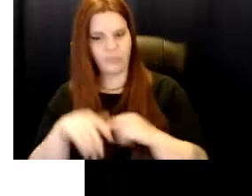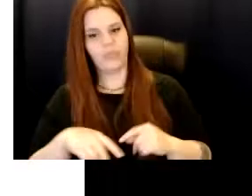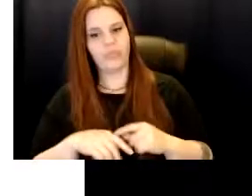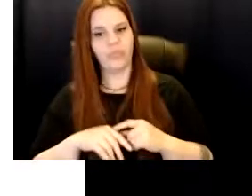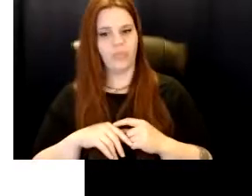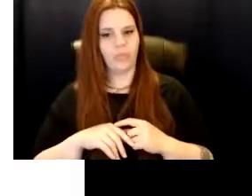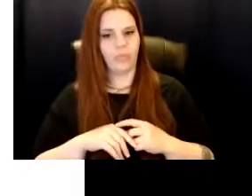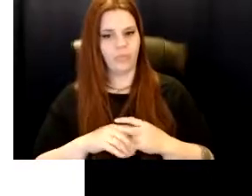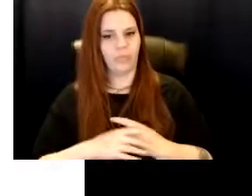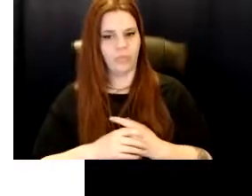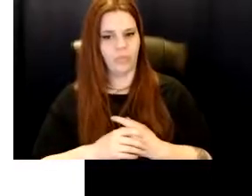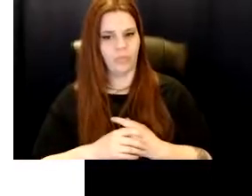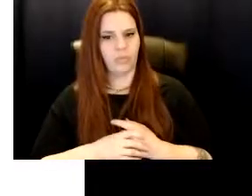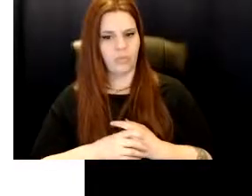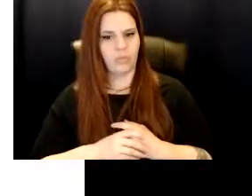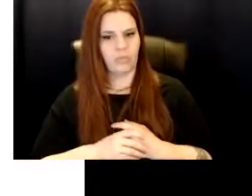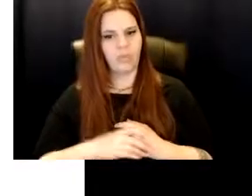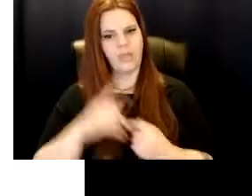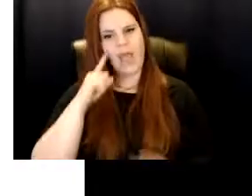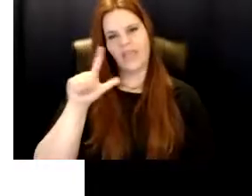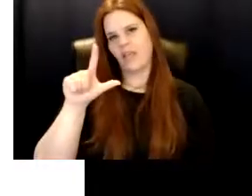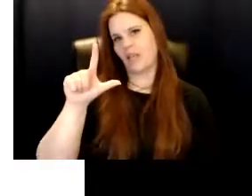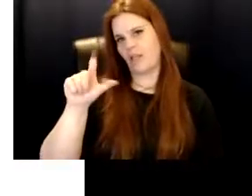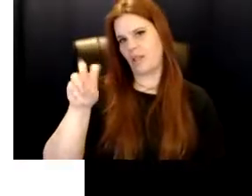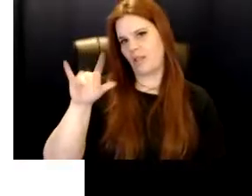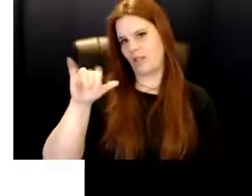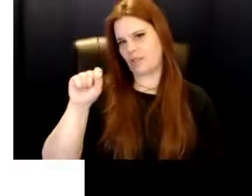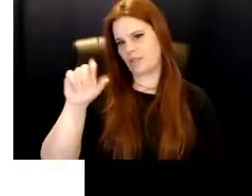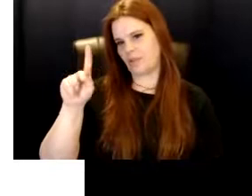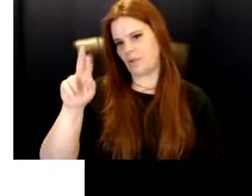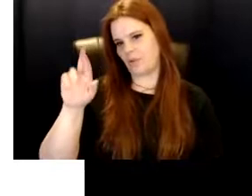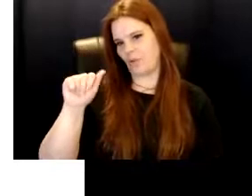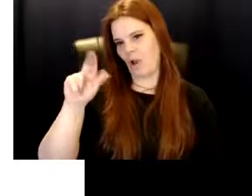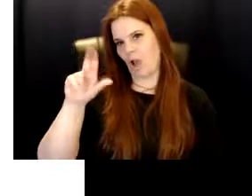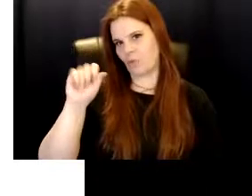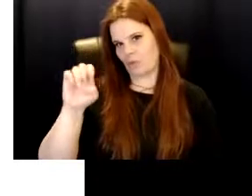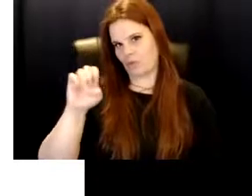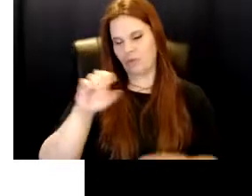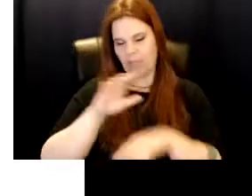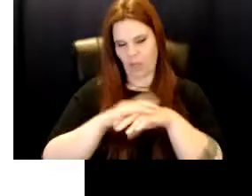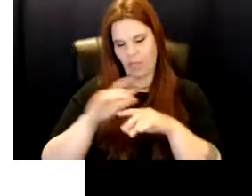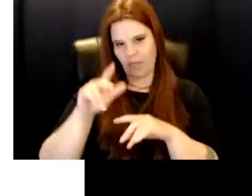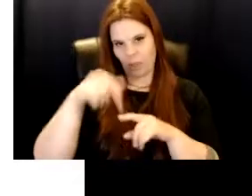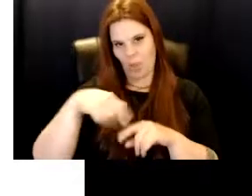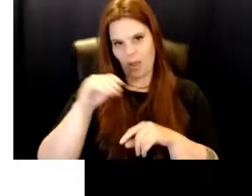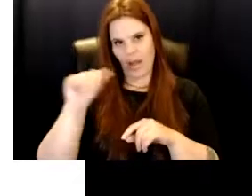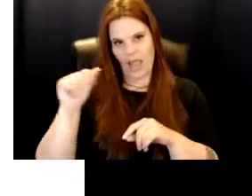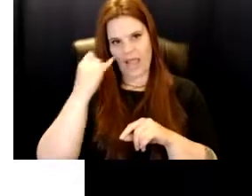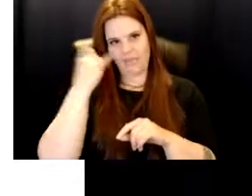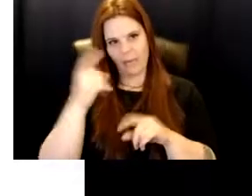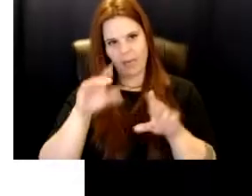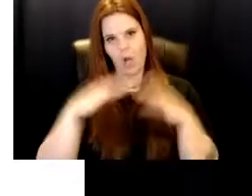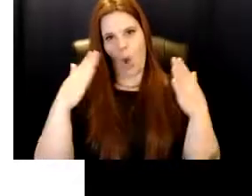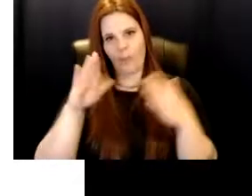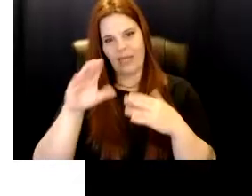think Louis Krause is on this, this Q&A. And if somebody could open his mic, I